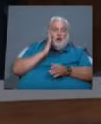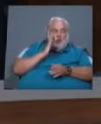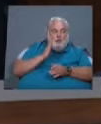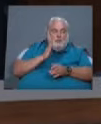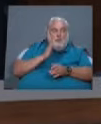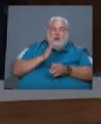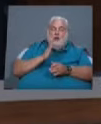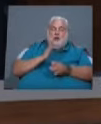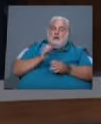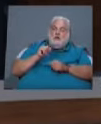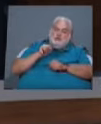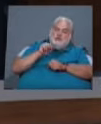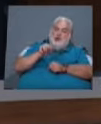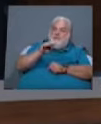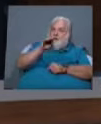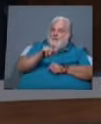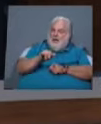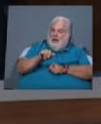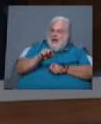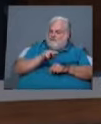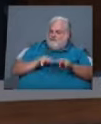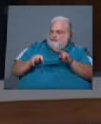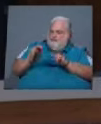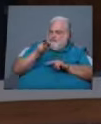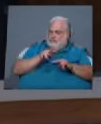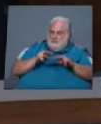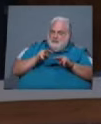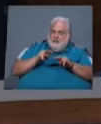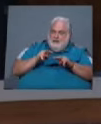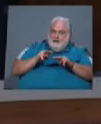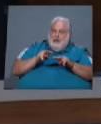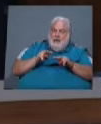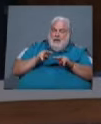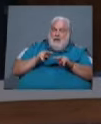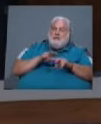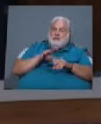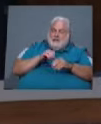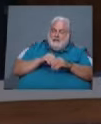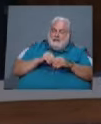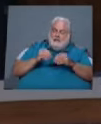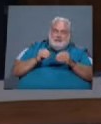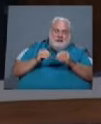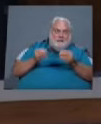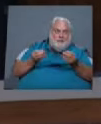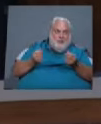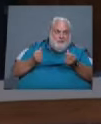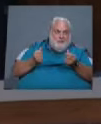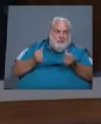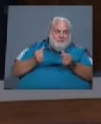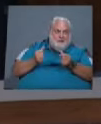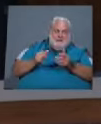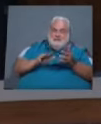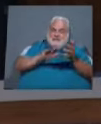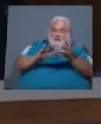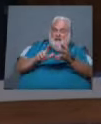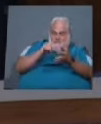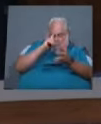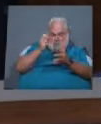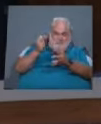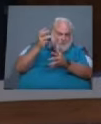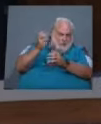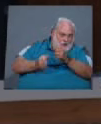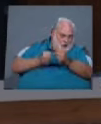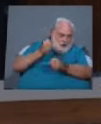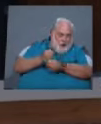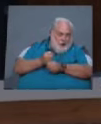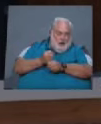by and take a look at that school. I was also instrumental in the sale of that property, which had been standing for years. And if you